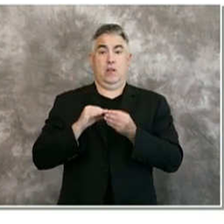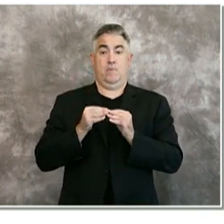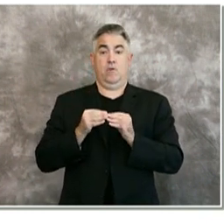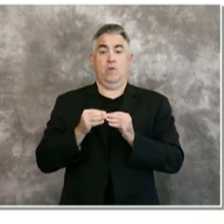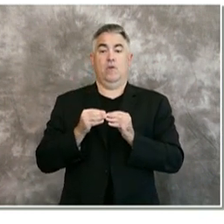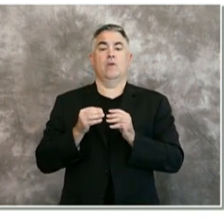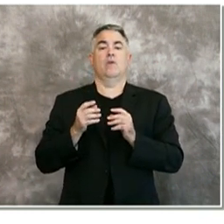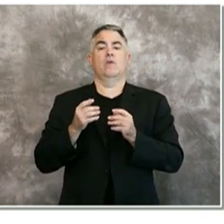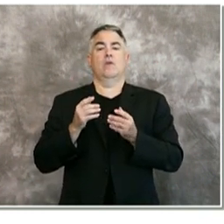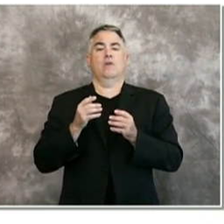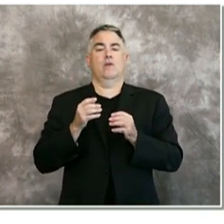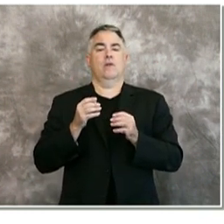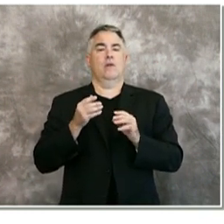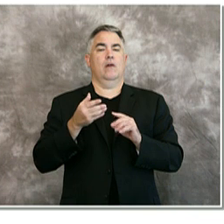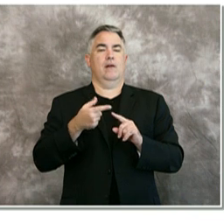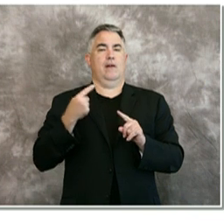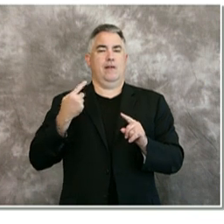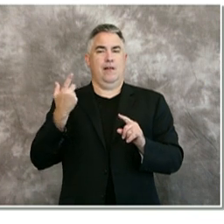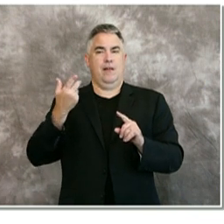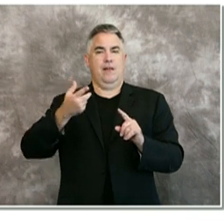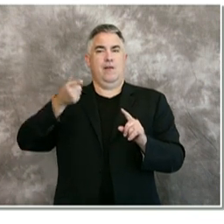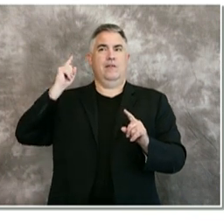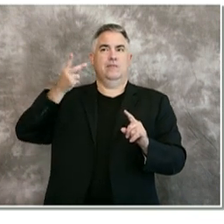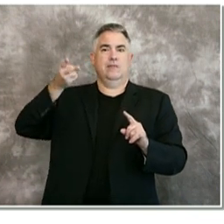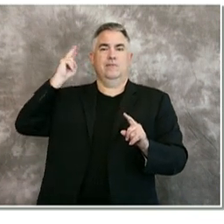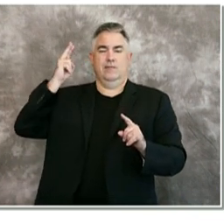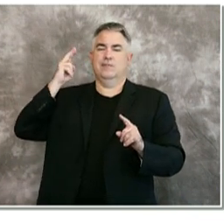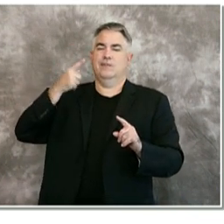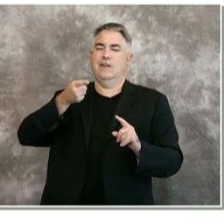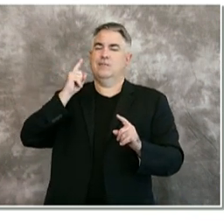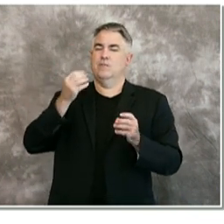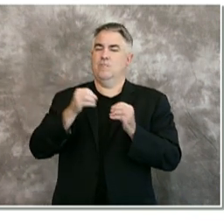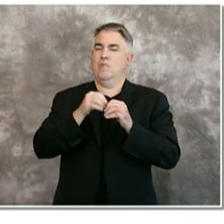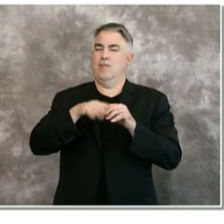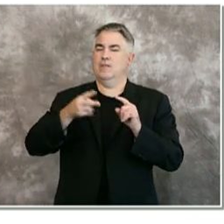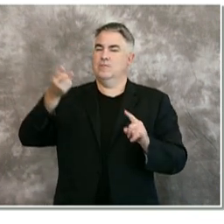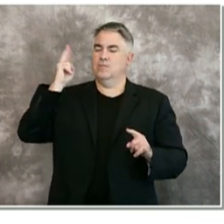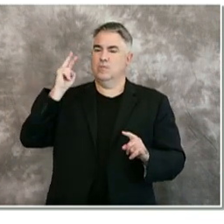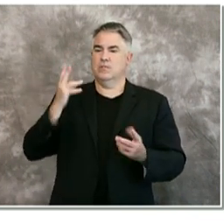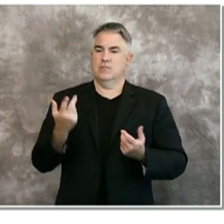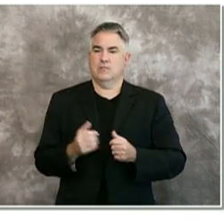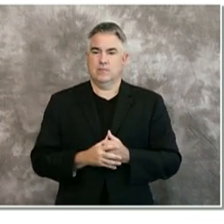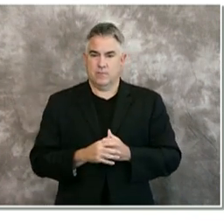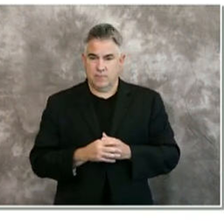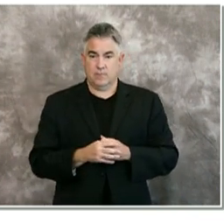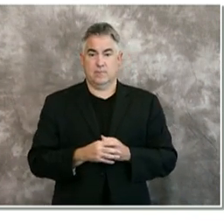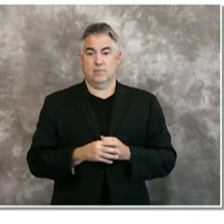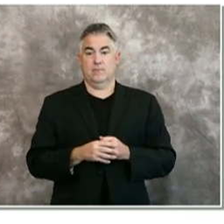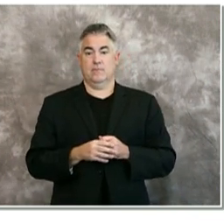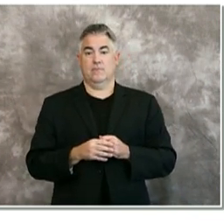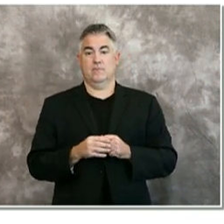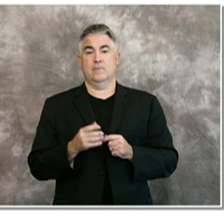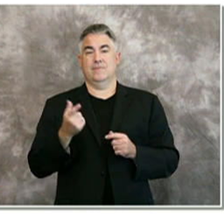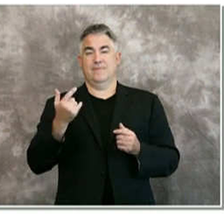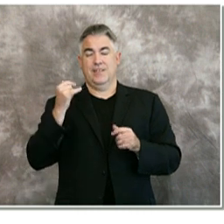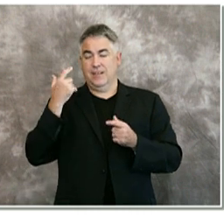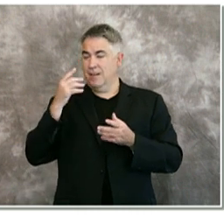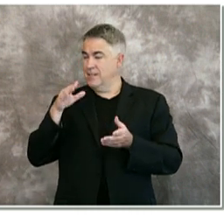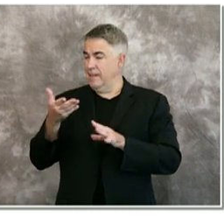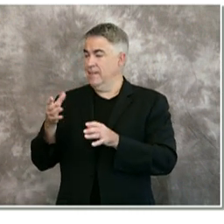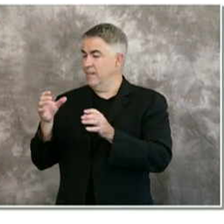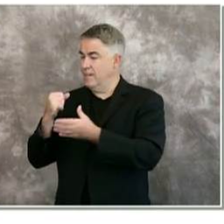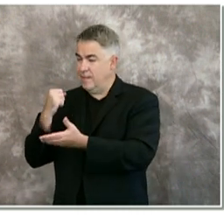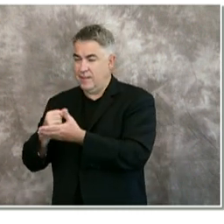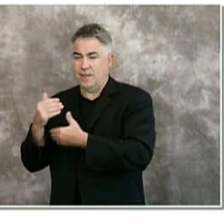week. Deaths lag behind hospitalizations, which lags behind